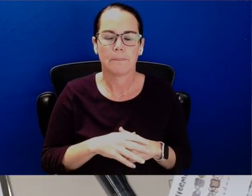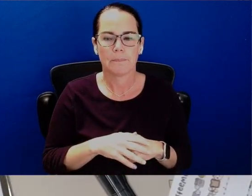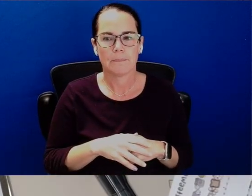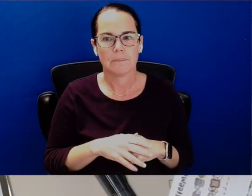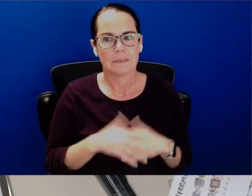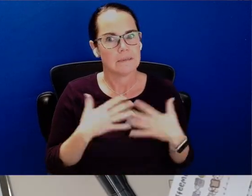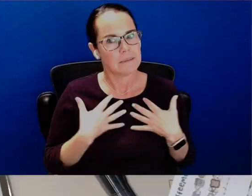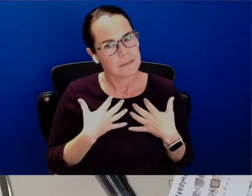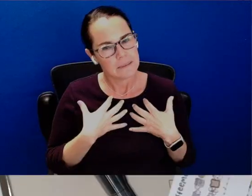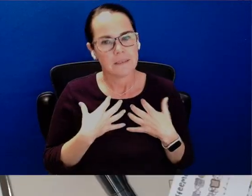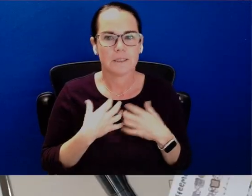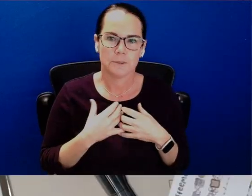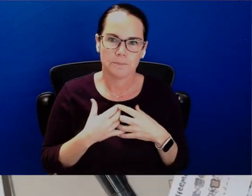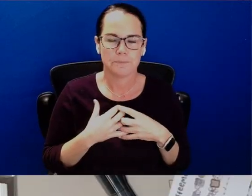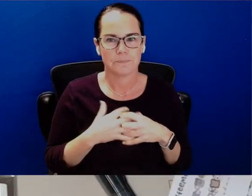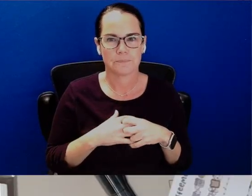And